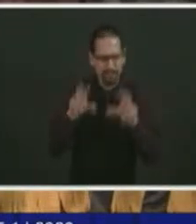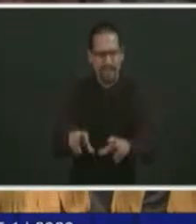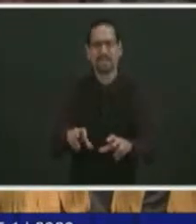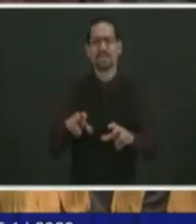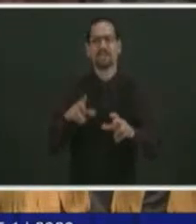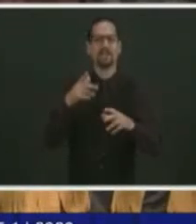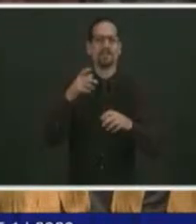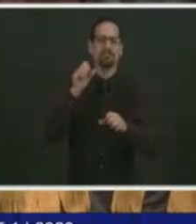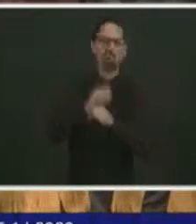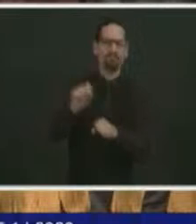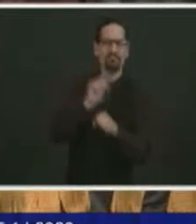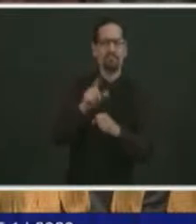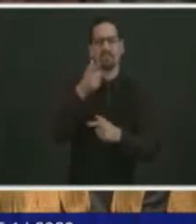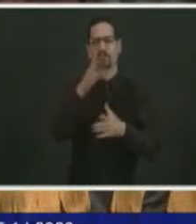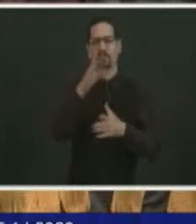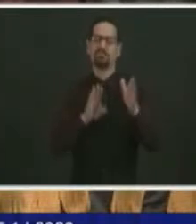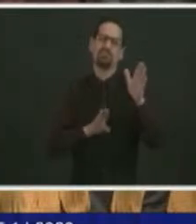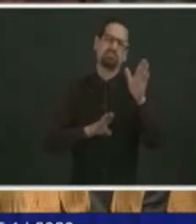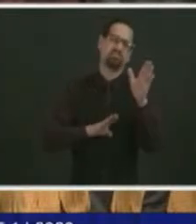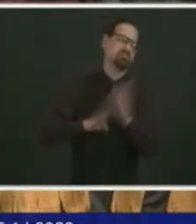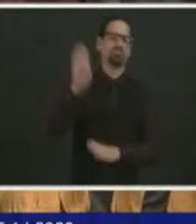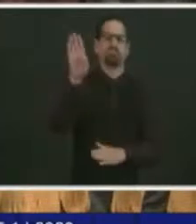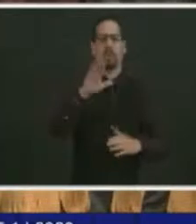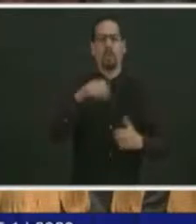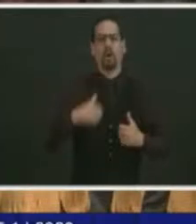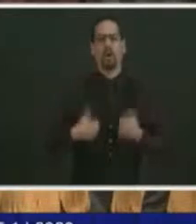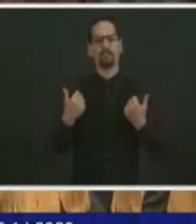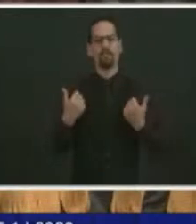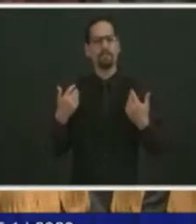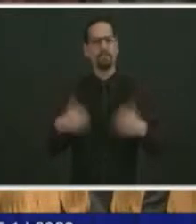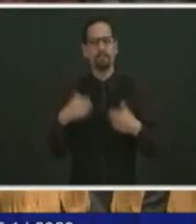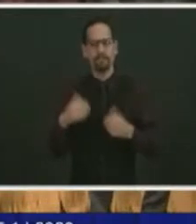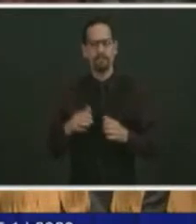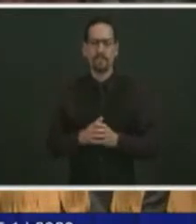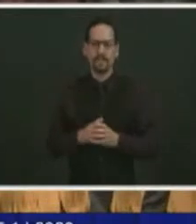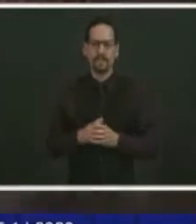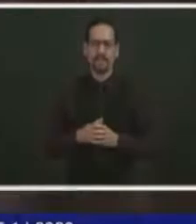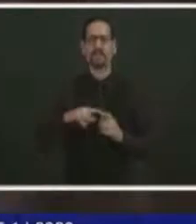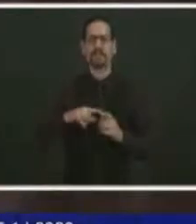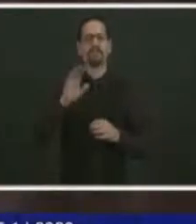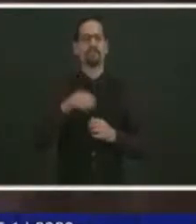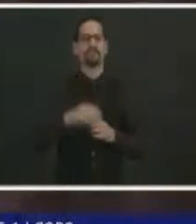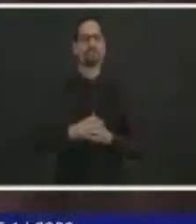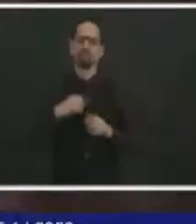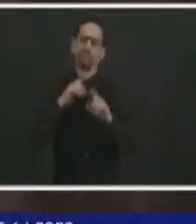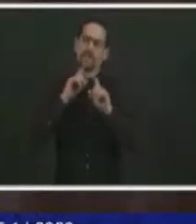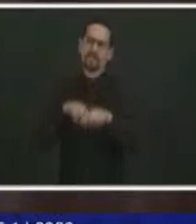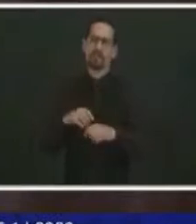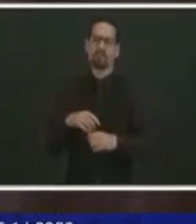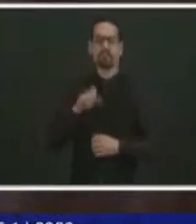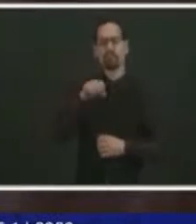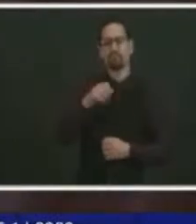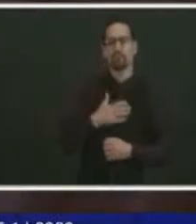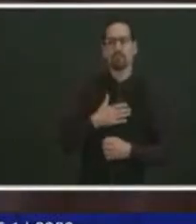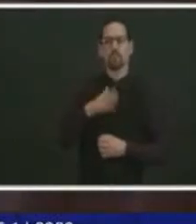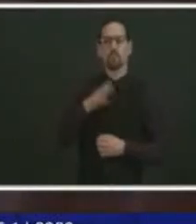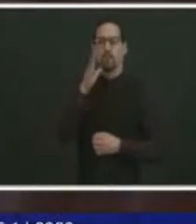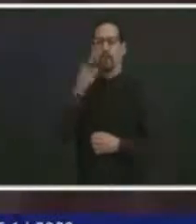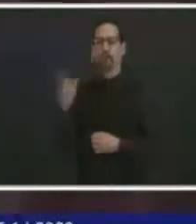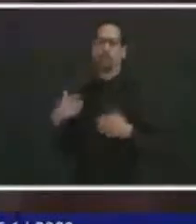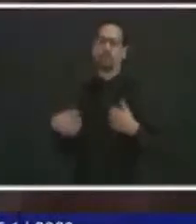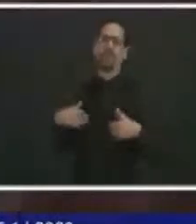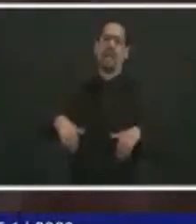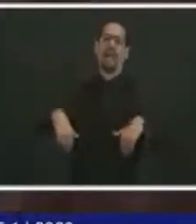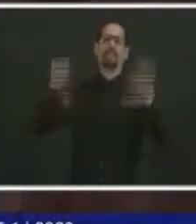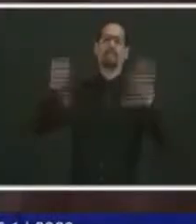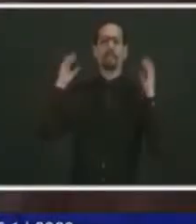you thrive academically, Yeah. I don't. Look, you're right. My parents sacrificed enormously for my brother,